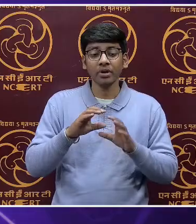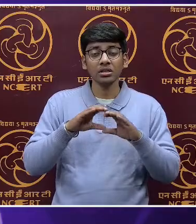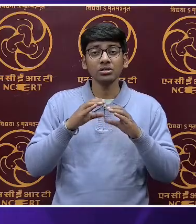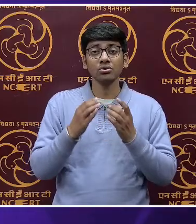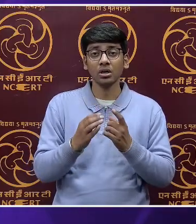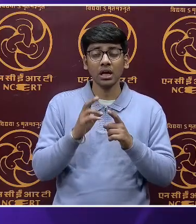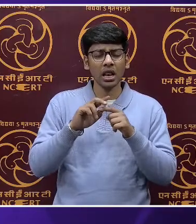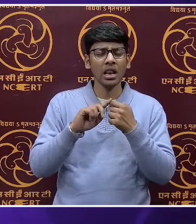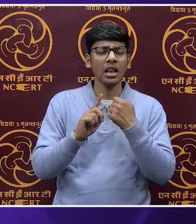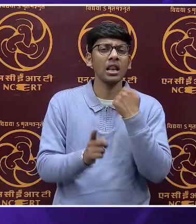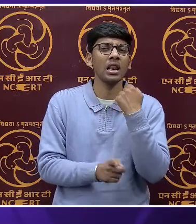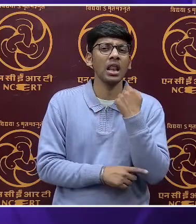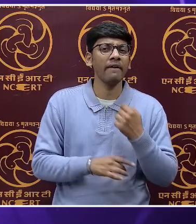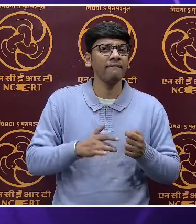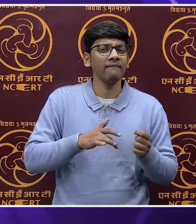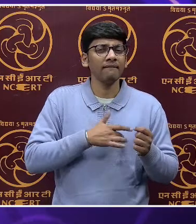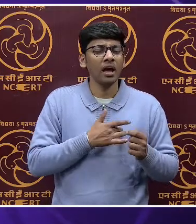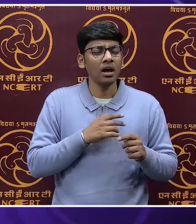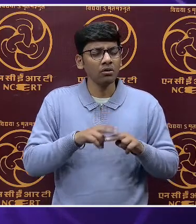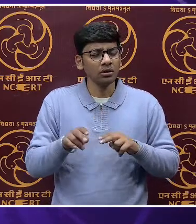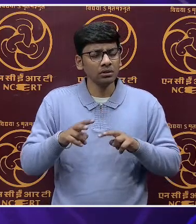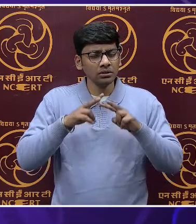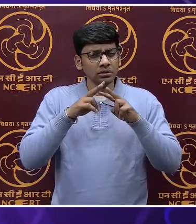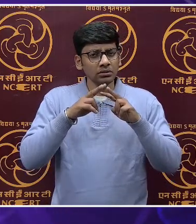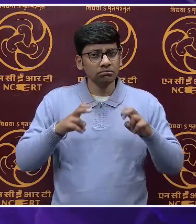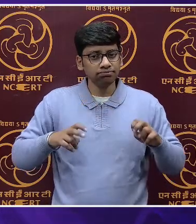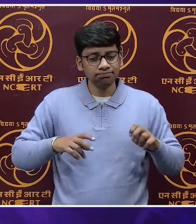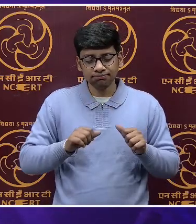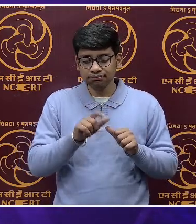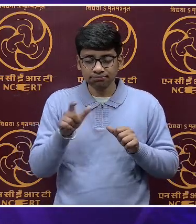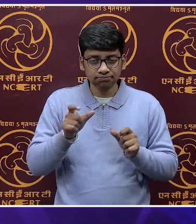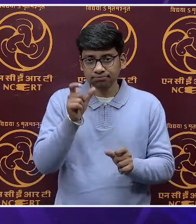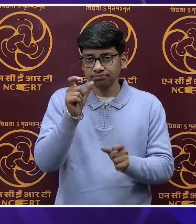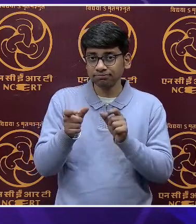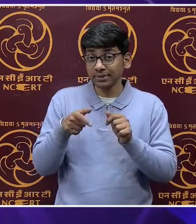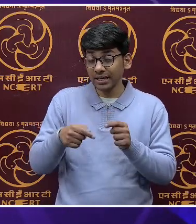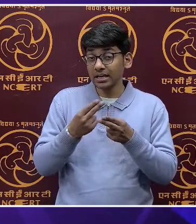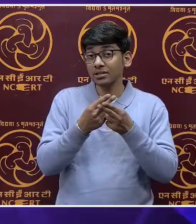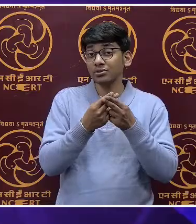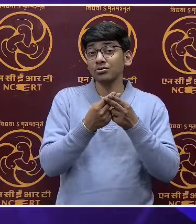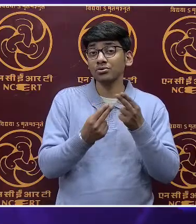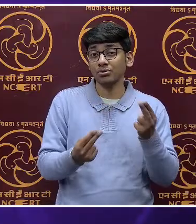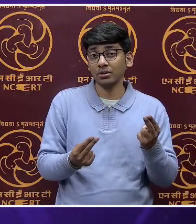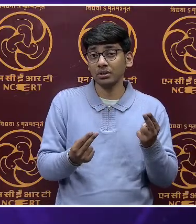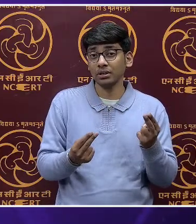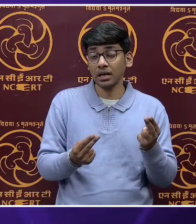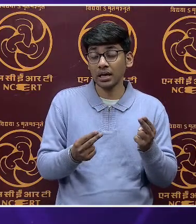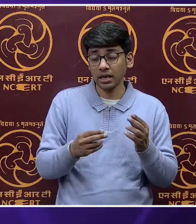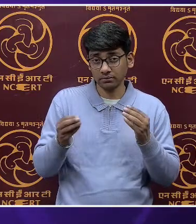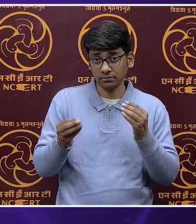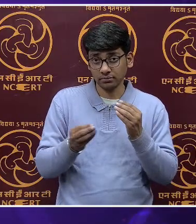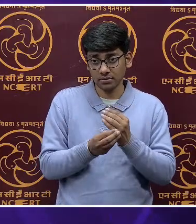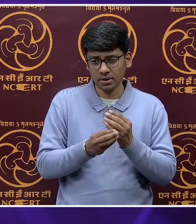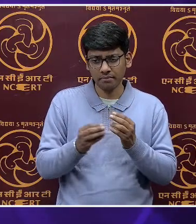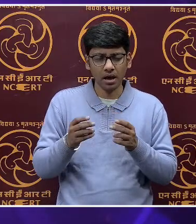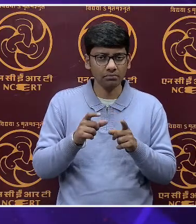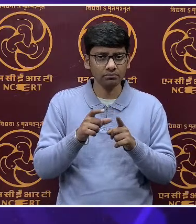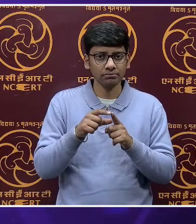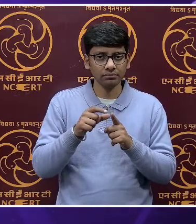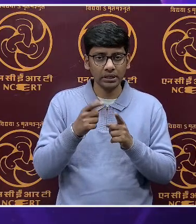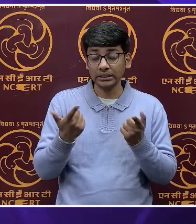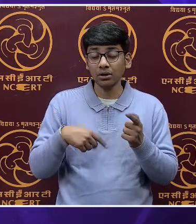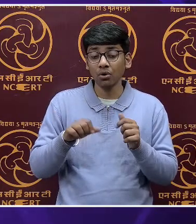see, she feels the music more deeply than any of us. That's the story. Also, I would like to bring about the